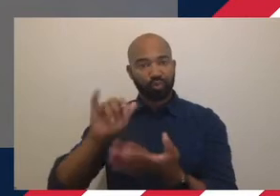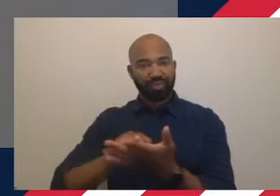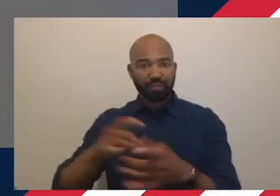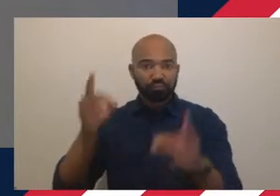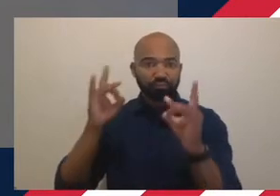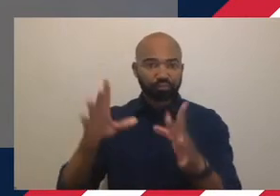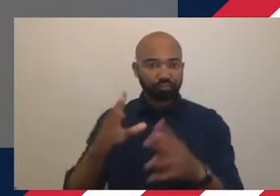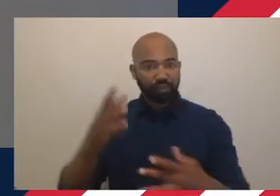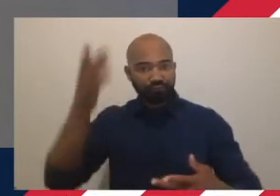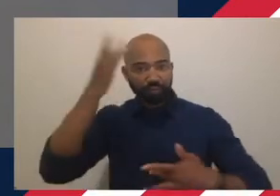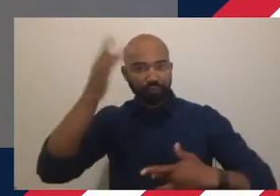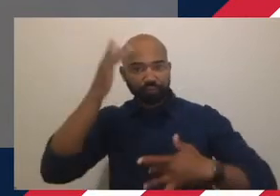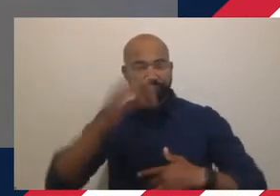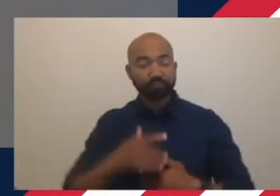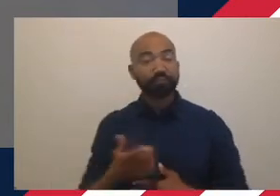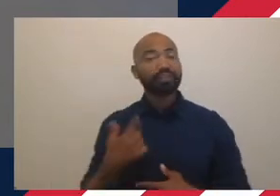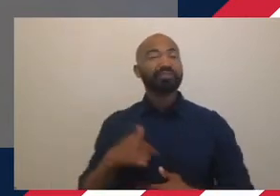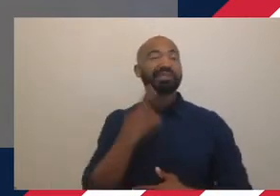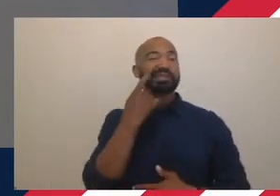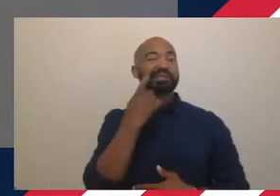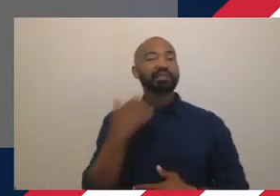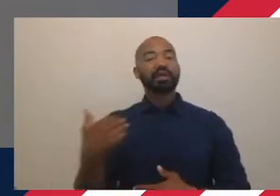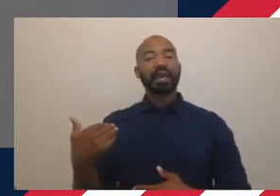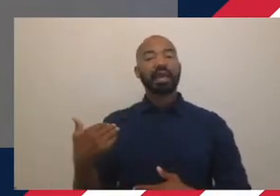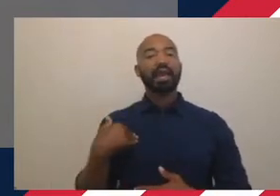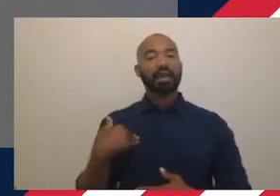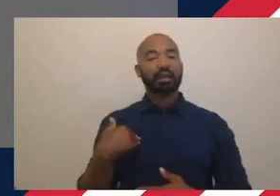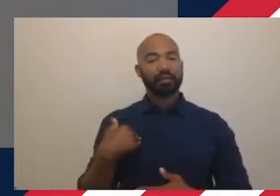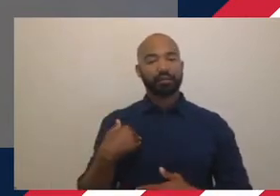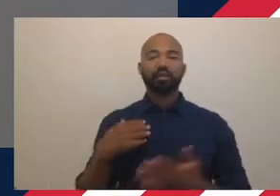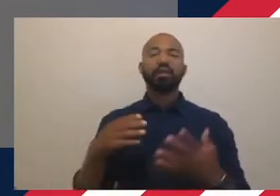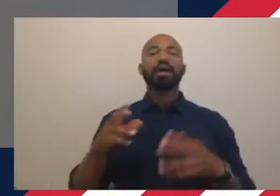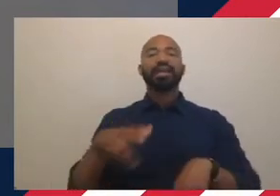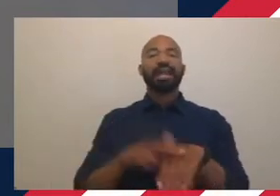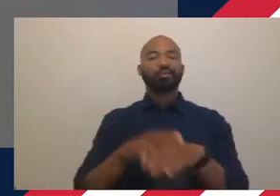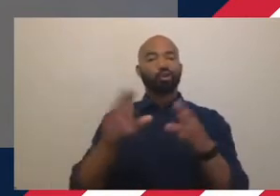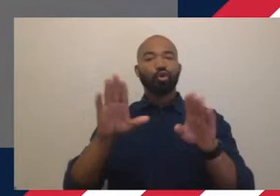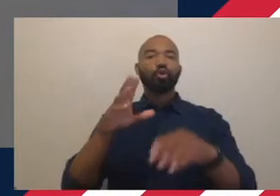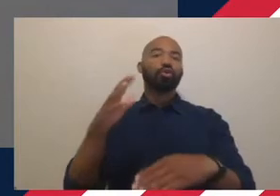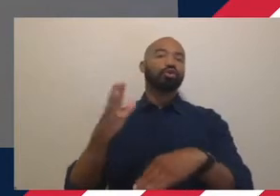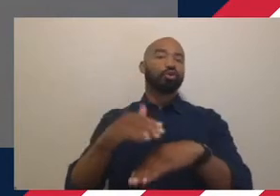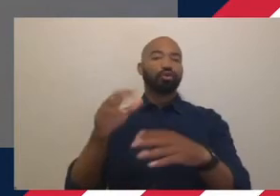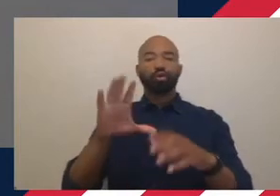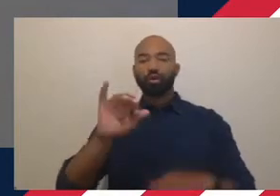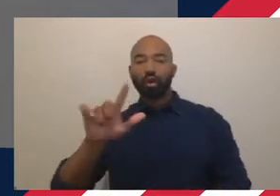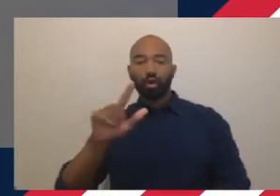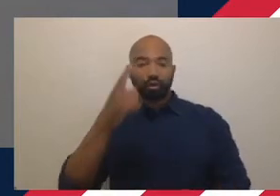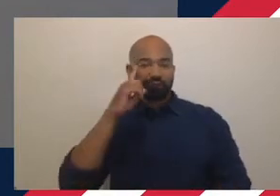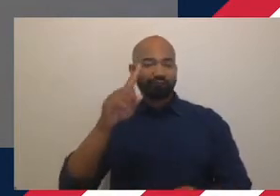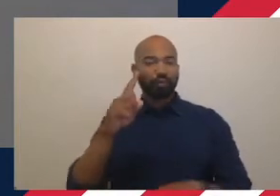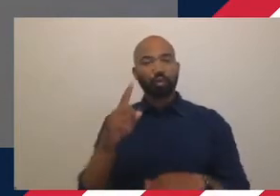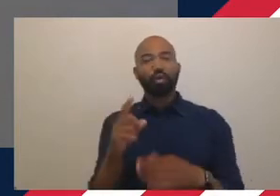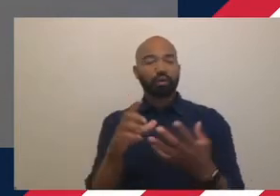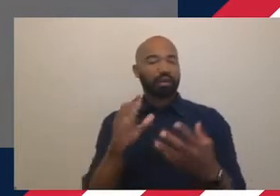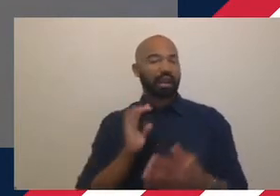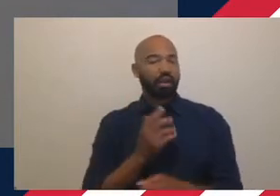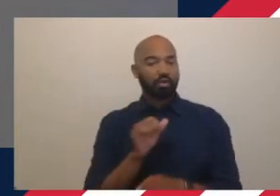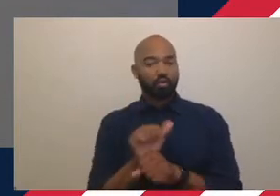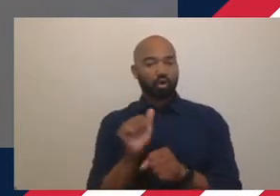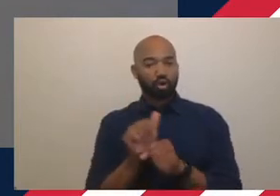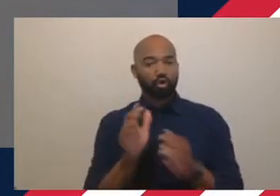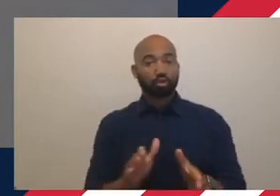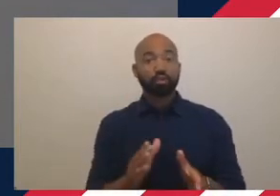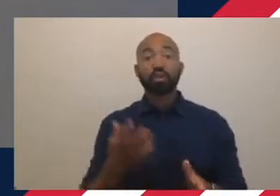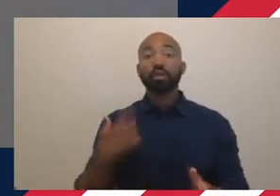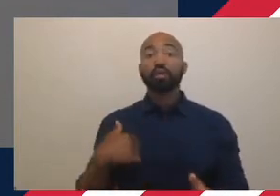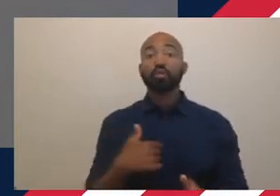union recently held a national press call about the need to protect America's essential workers, and the UFCW announced 3